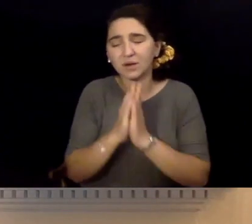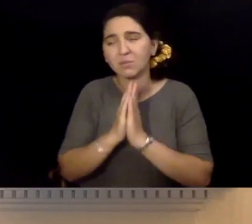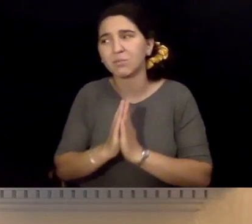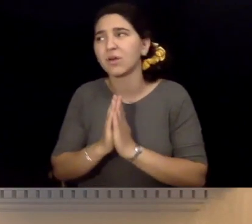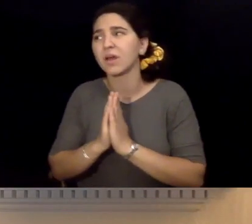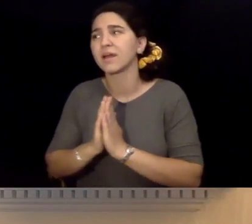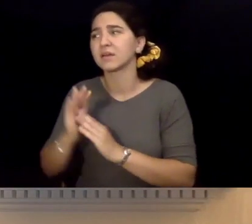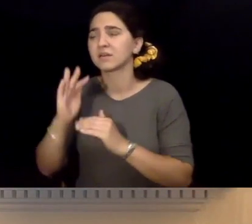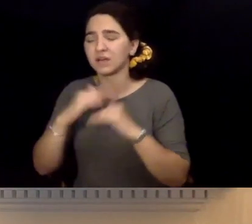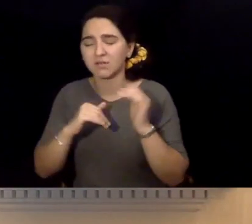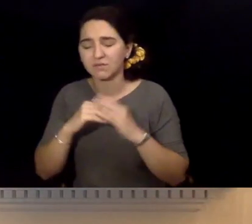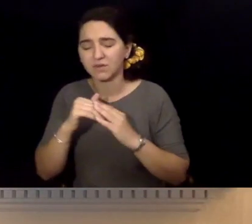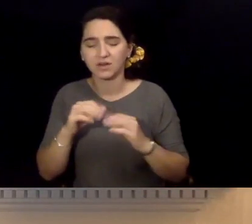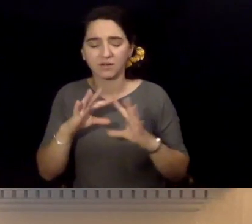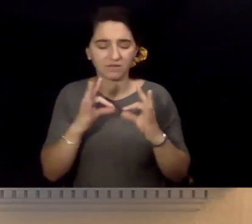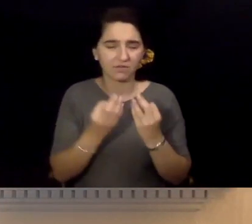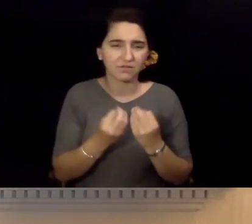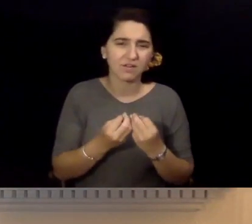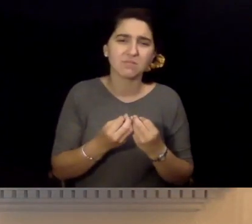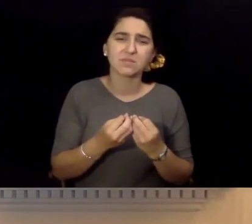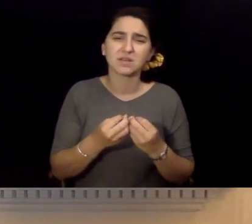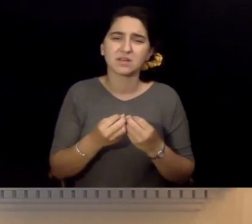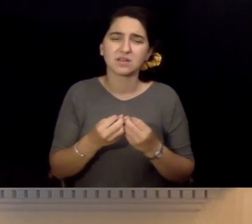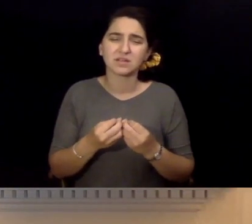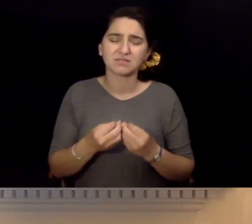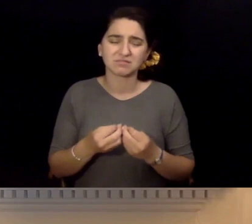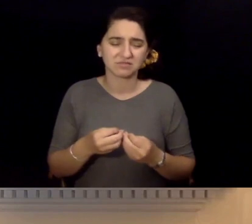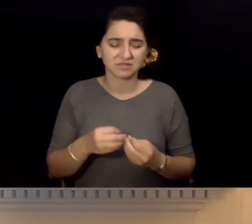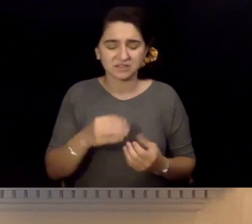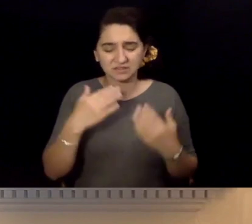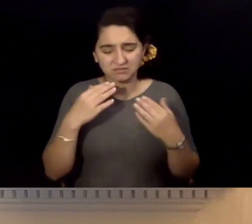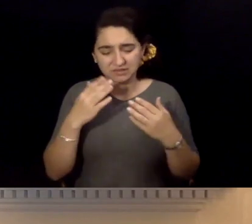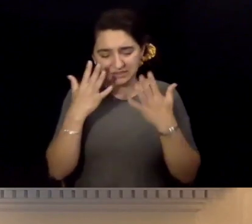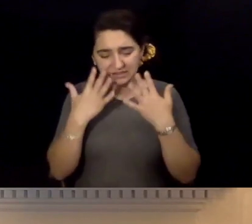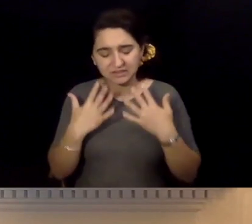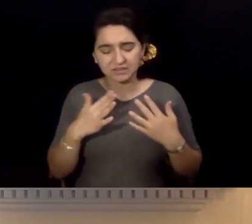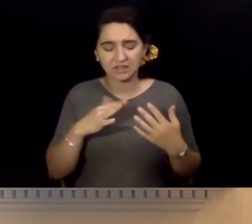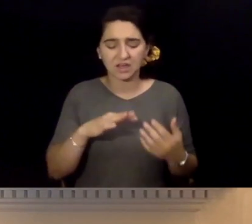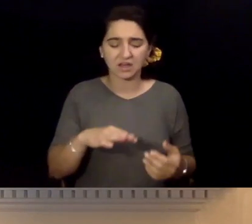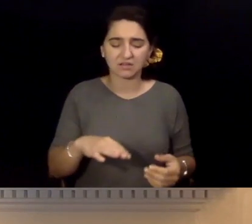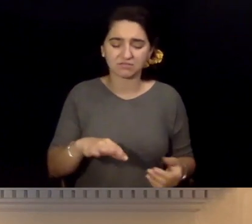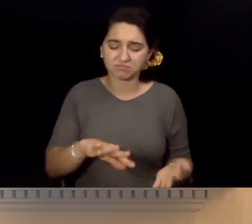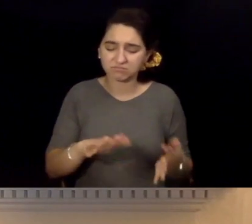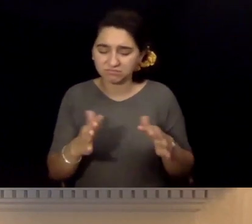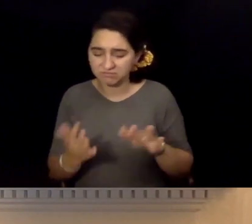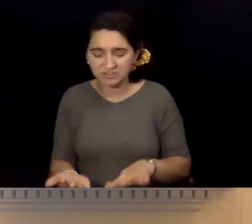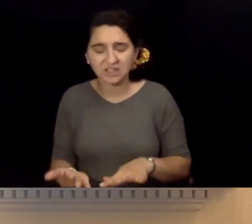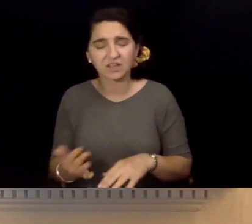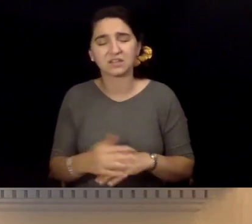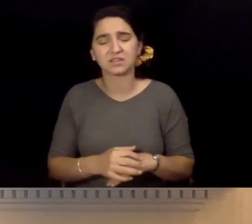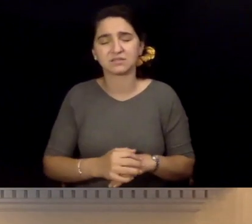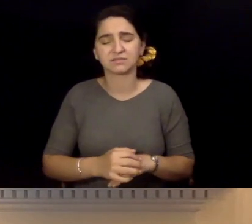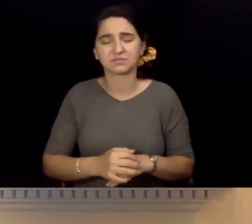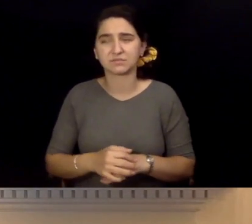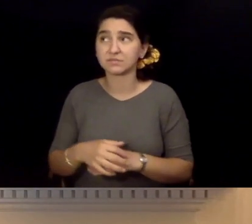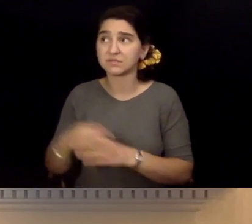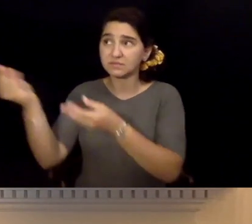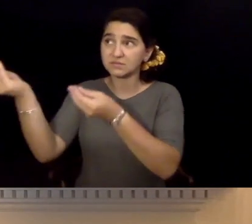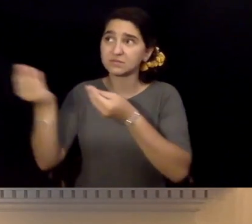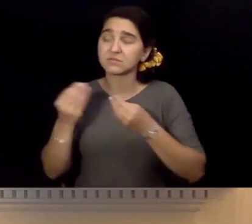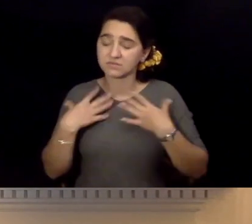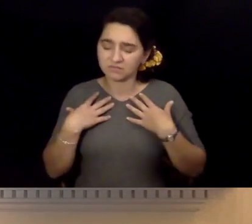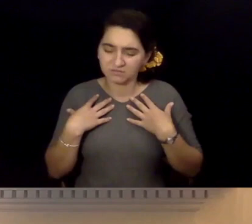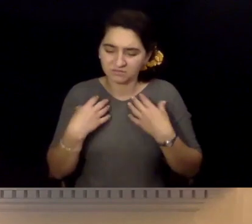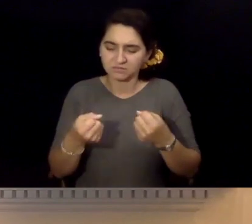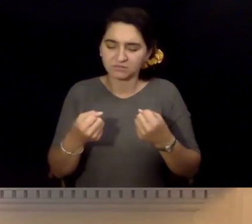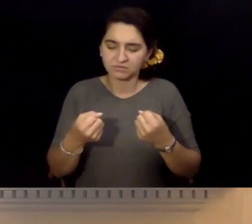comfort, for the families of all who grieve, lives lost, and vulnerable lives that are threatened. Strengthen us to work